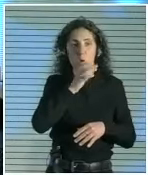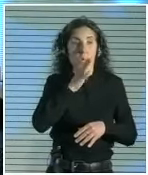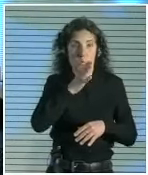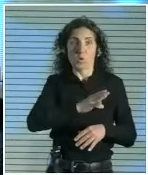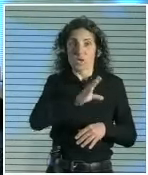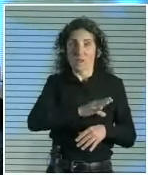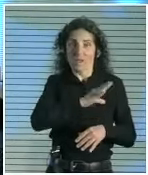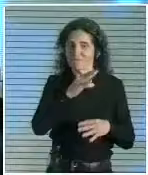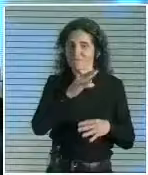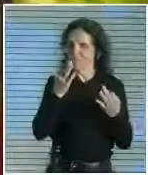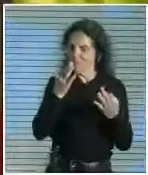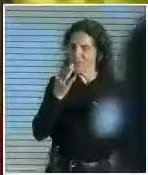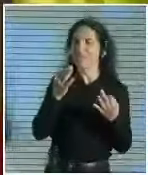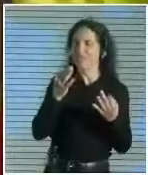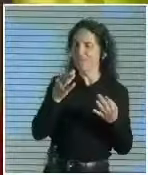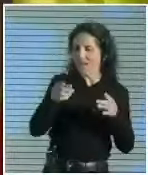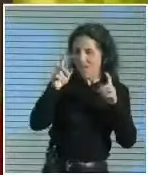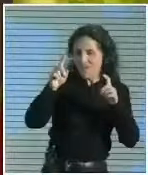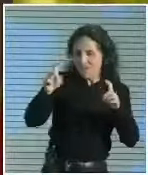the issue of the straw and the mojito.